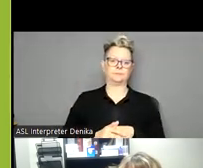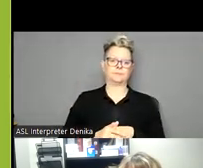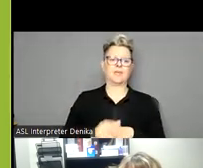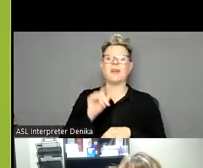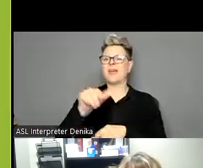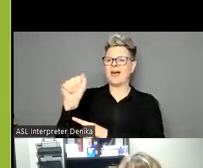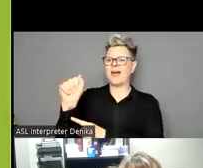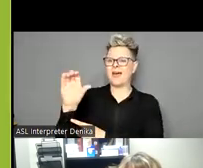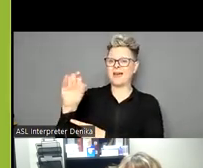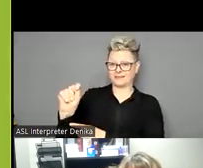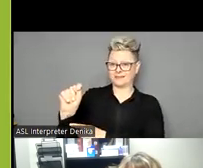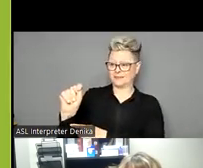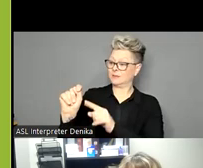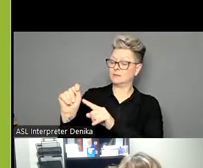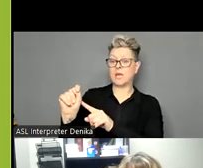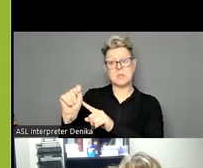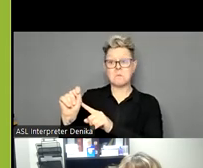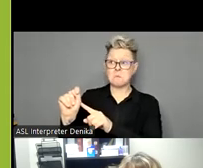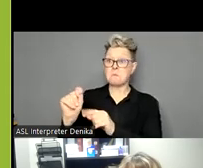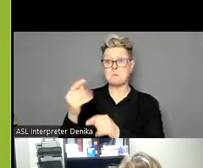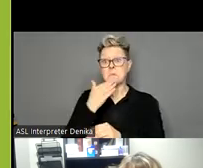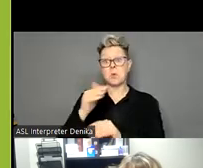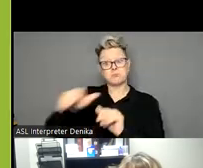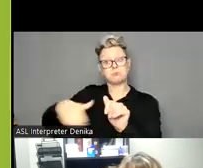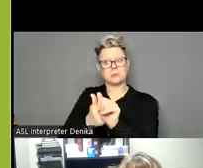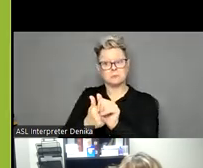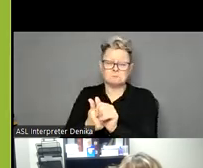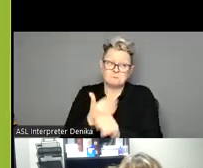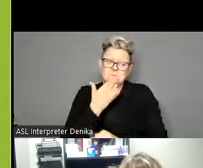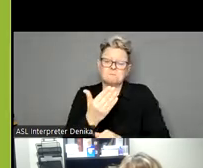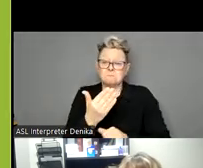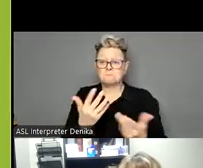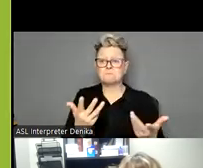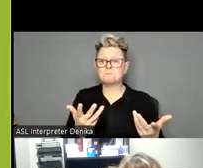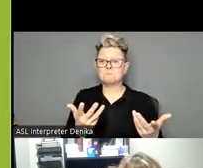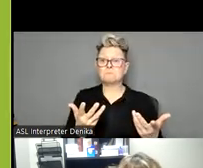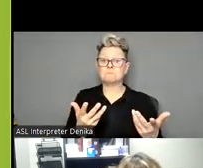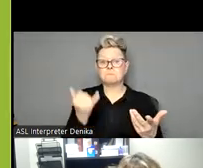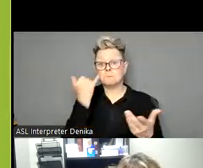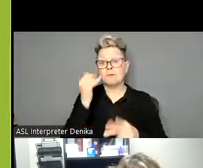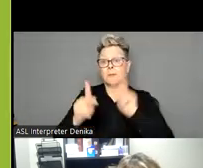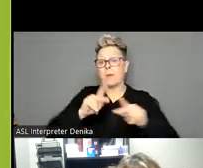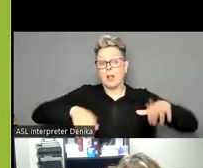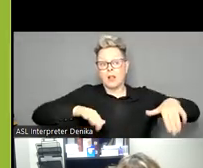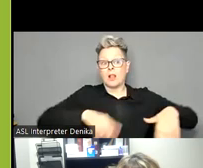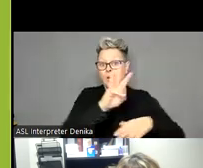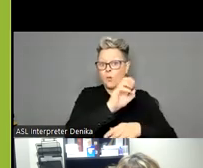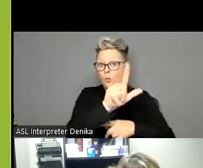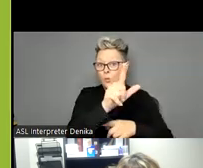Act, it kind of is a good default, I would say, in a lot of ways for people who haven't written a will.